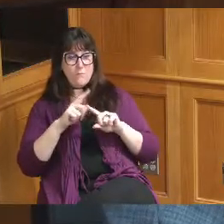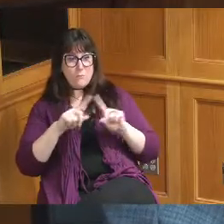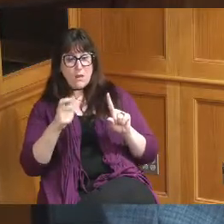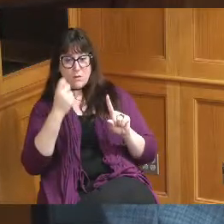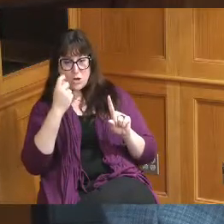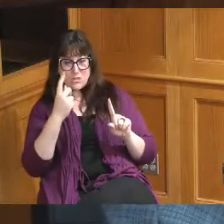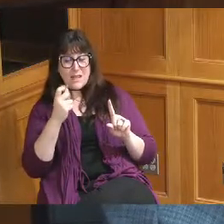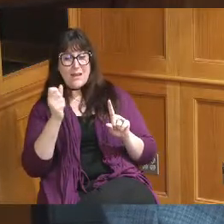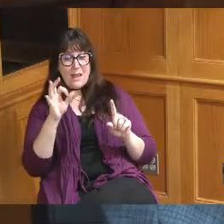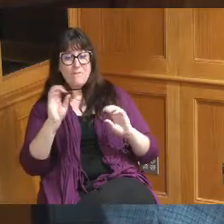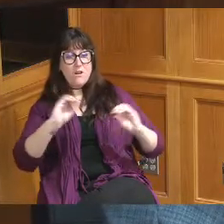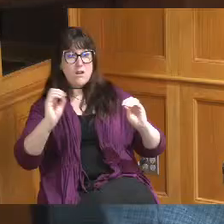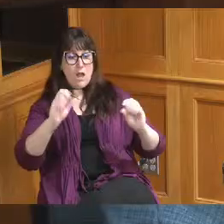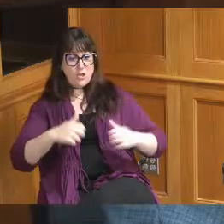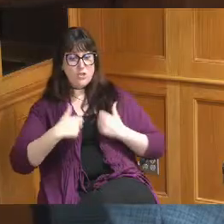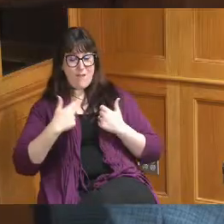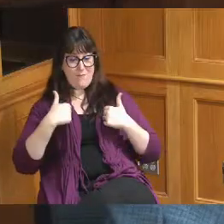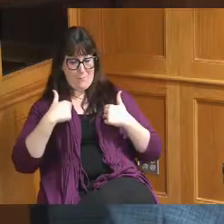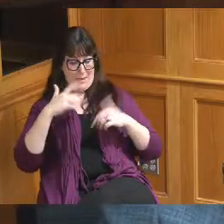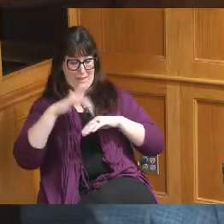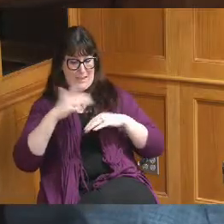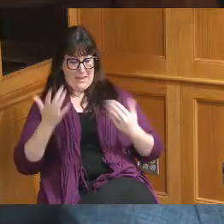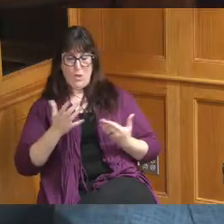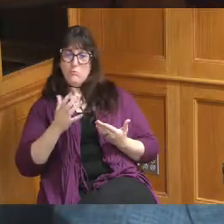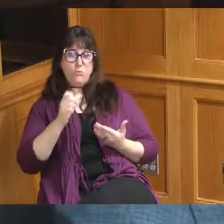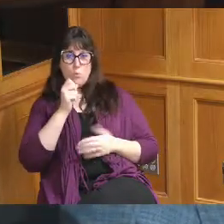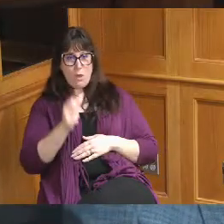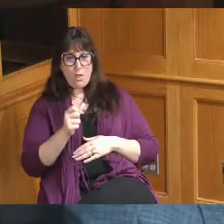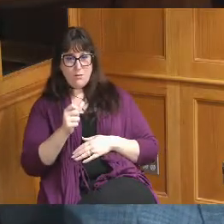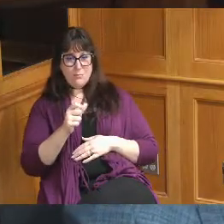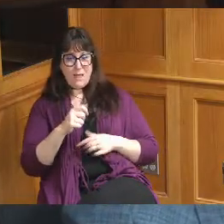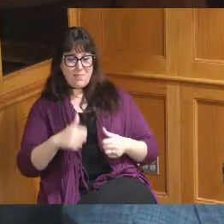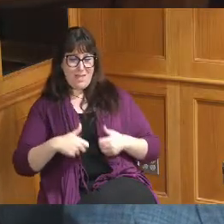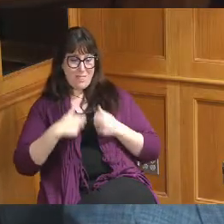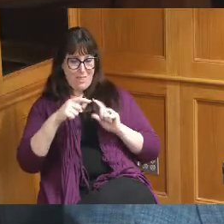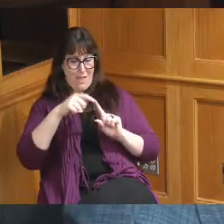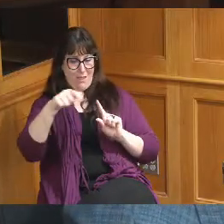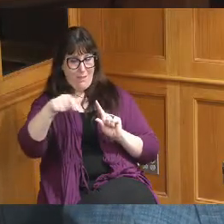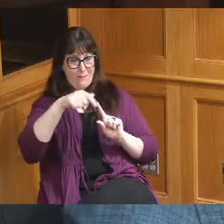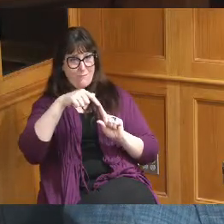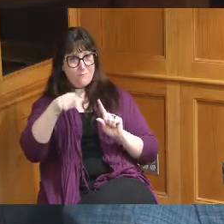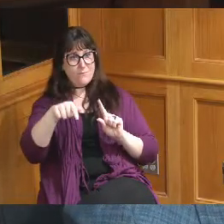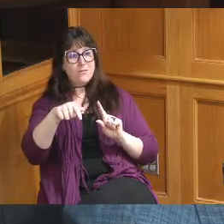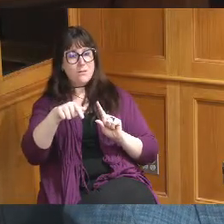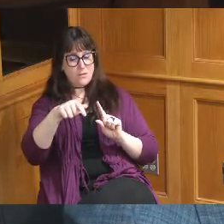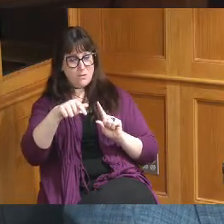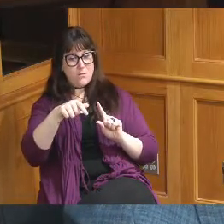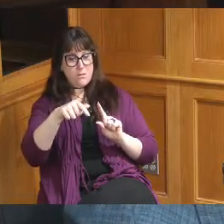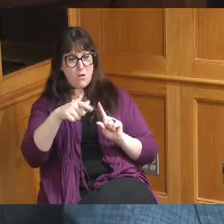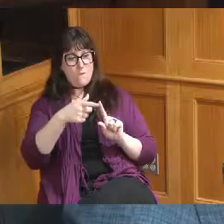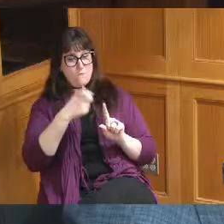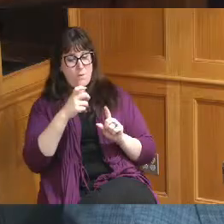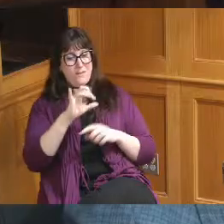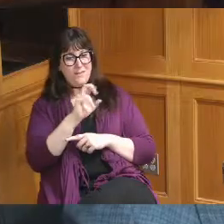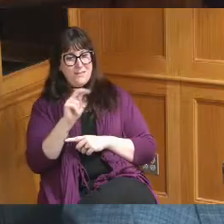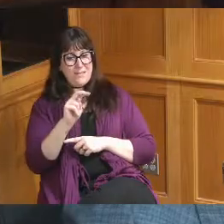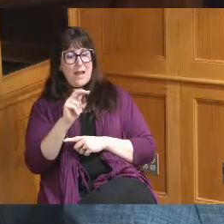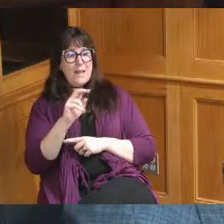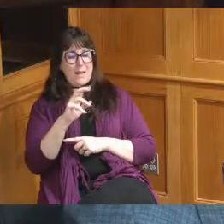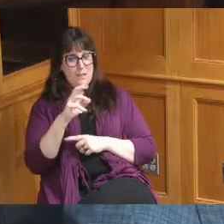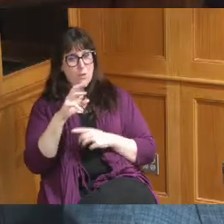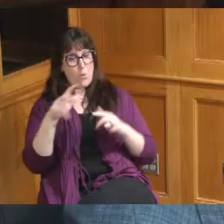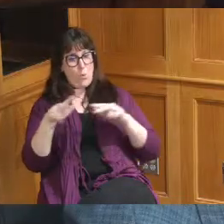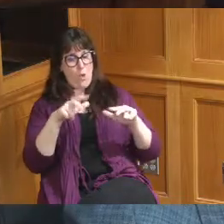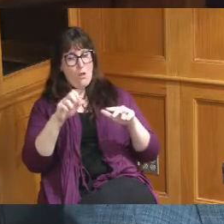them survived. They lived on the Ohio banks, which is across from the Cincinnati Black Music Walk of Fame new location. And